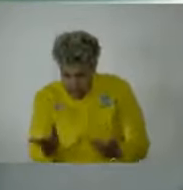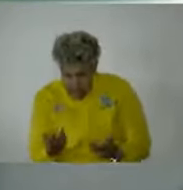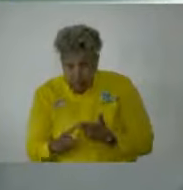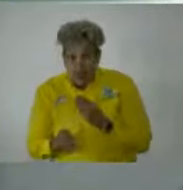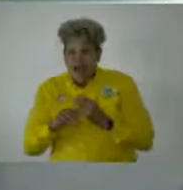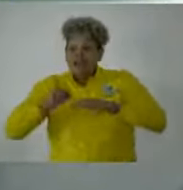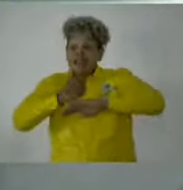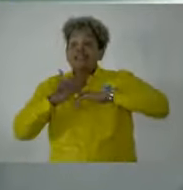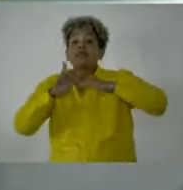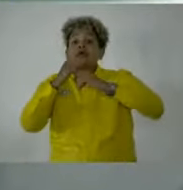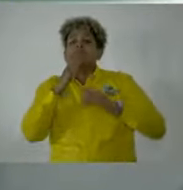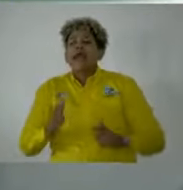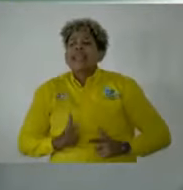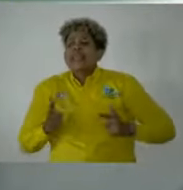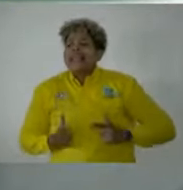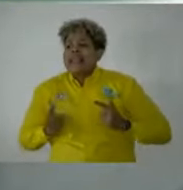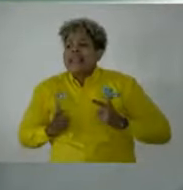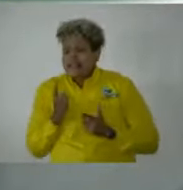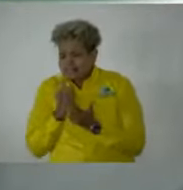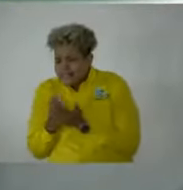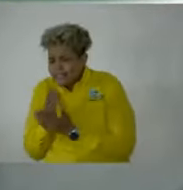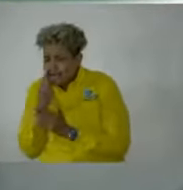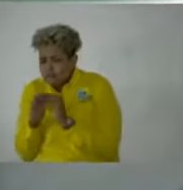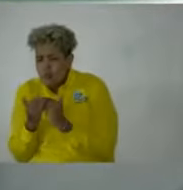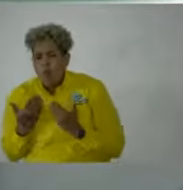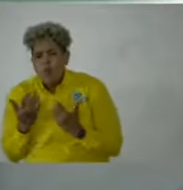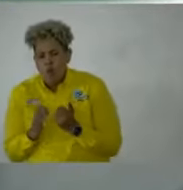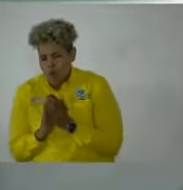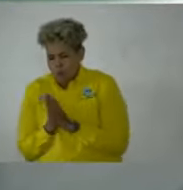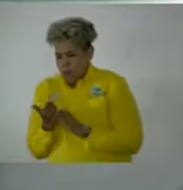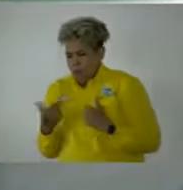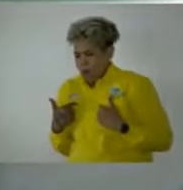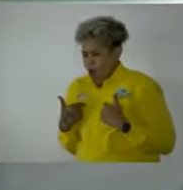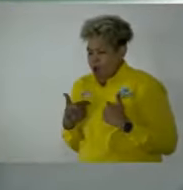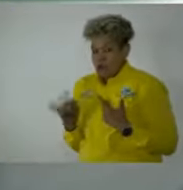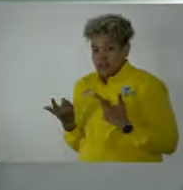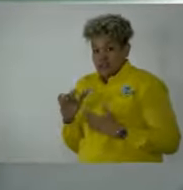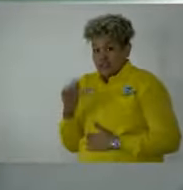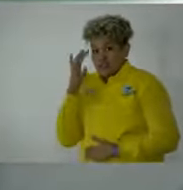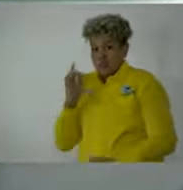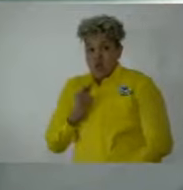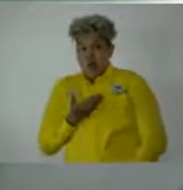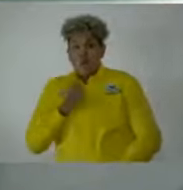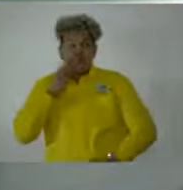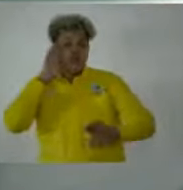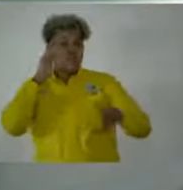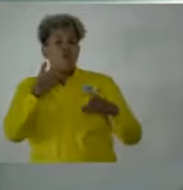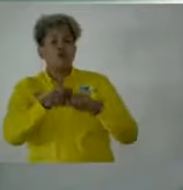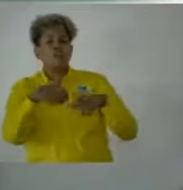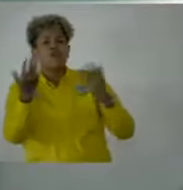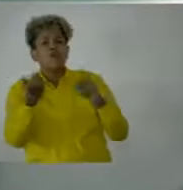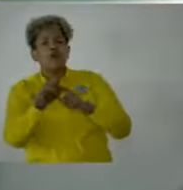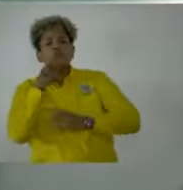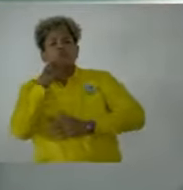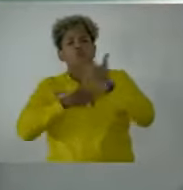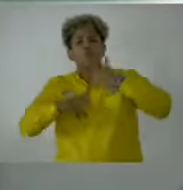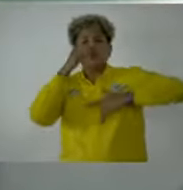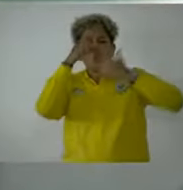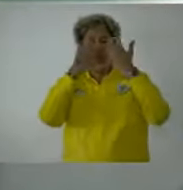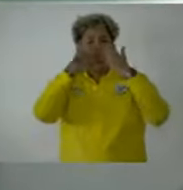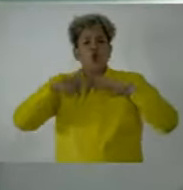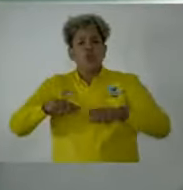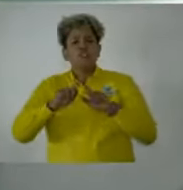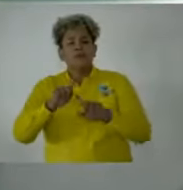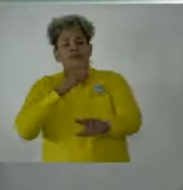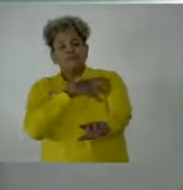and establishing a liberty of the Jamaicans we want to be. That is why our focus is social cohesion